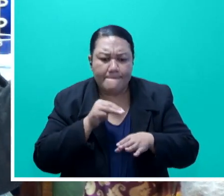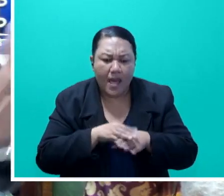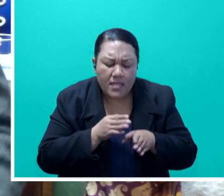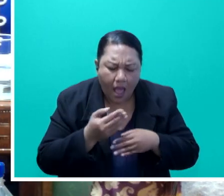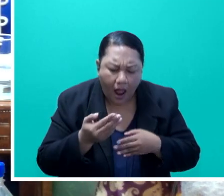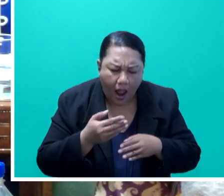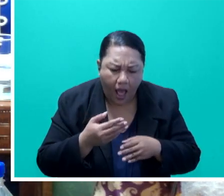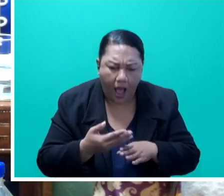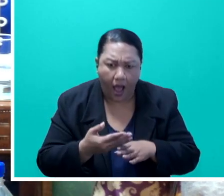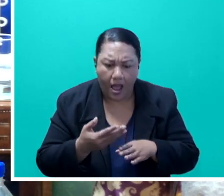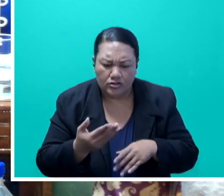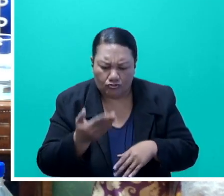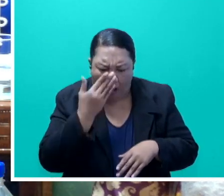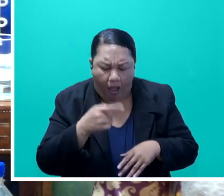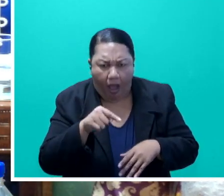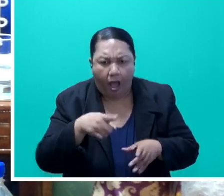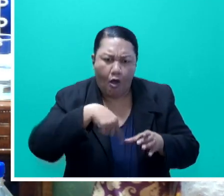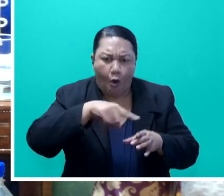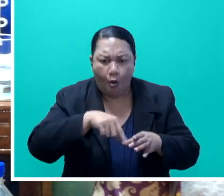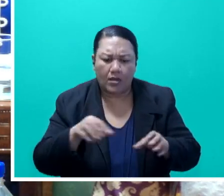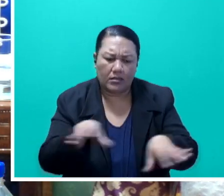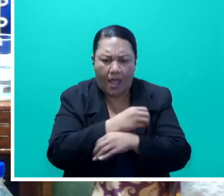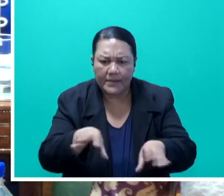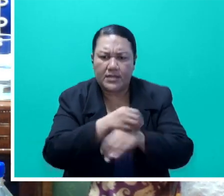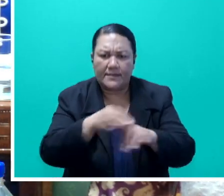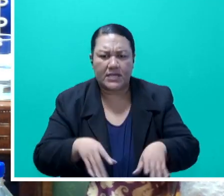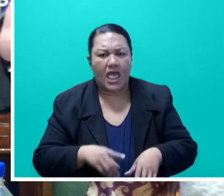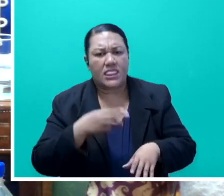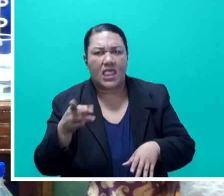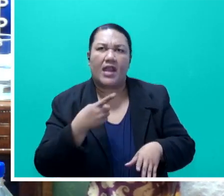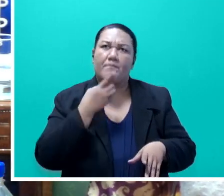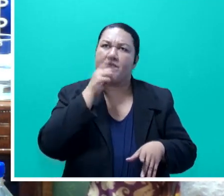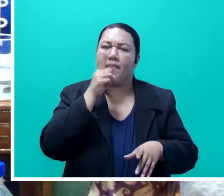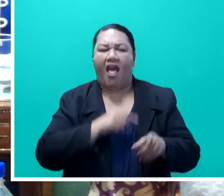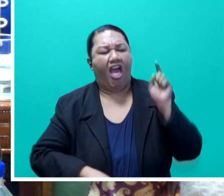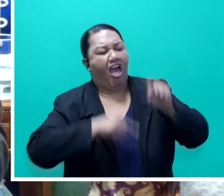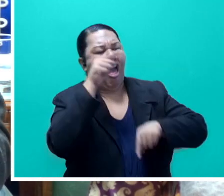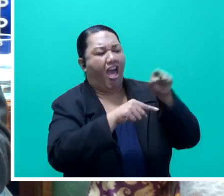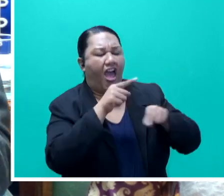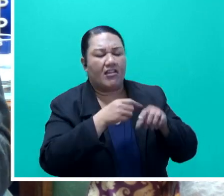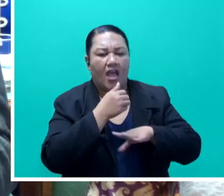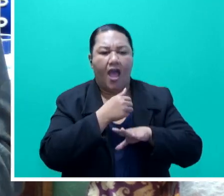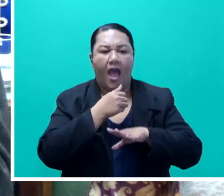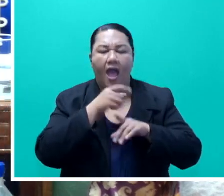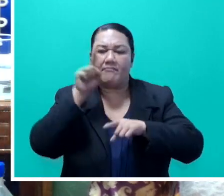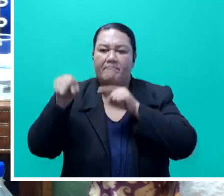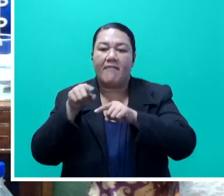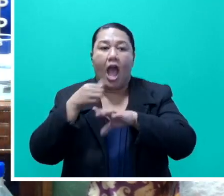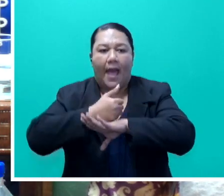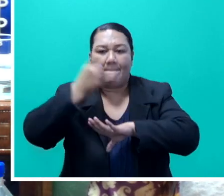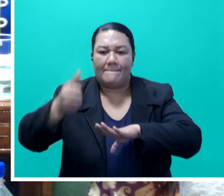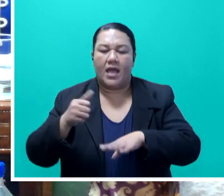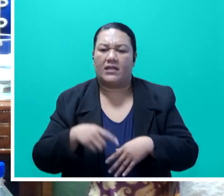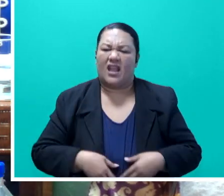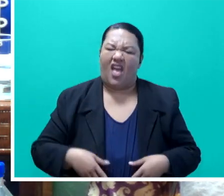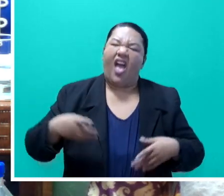we are stuck. So Honorable Rasowa drives on the road and said, oh, government is useless. There's a pothole after 3 months. But we've actually followed to a